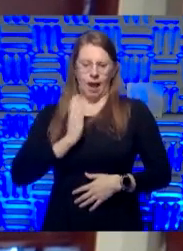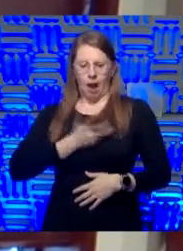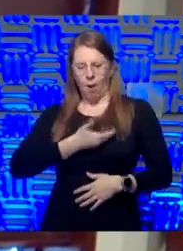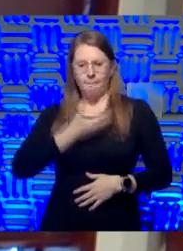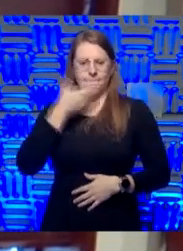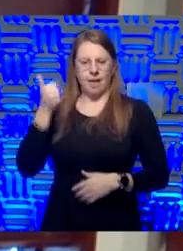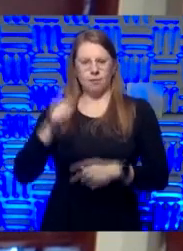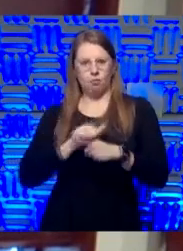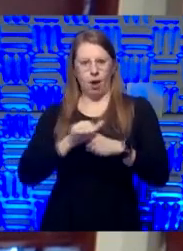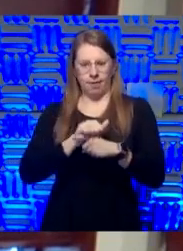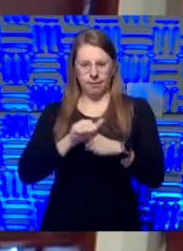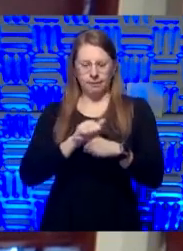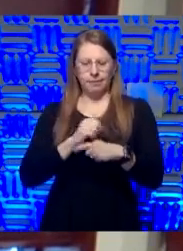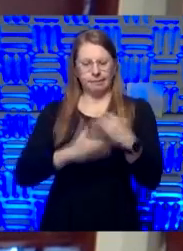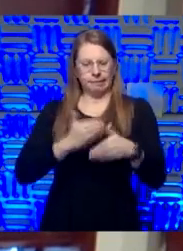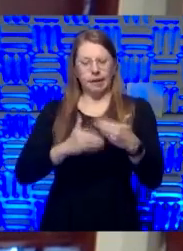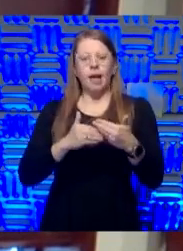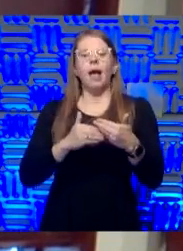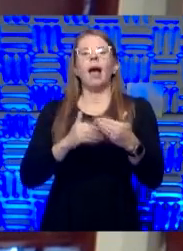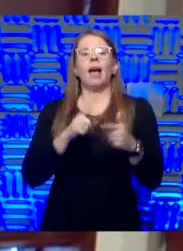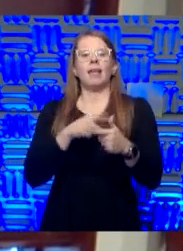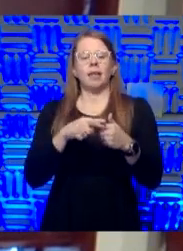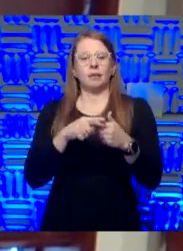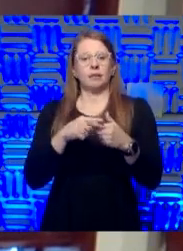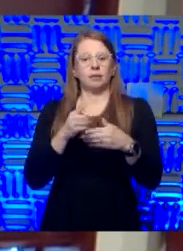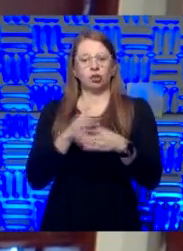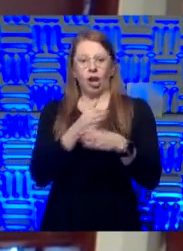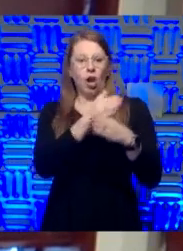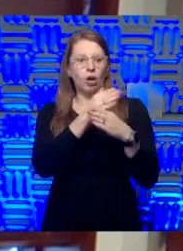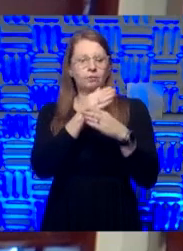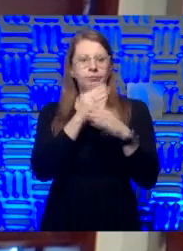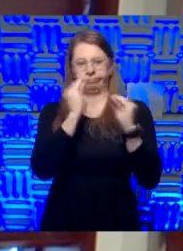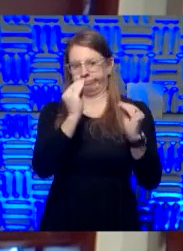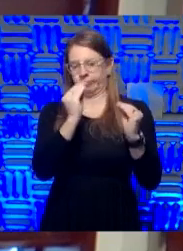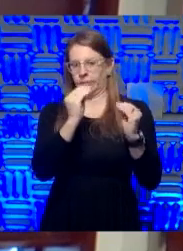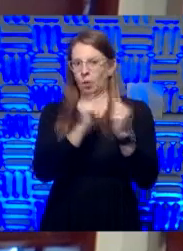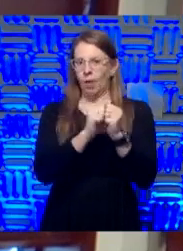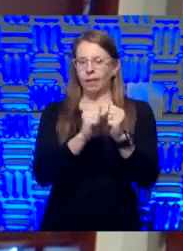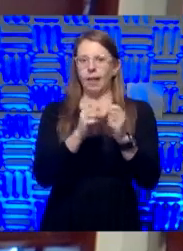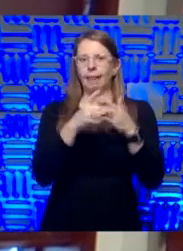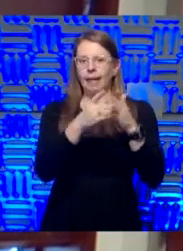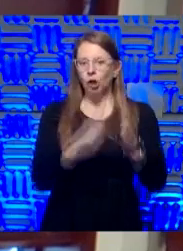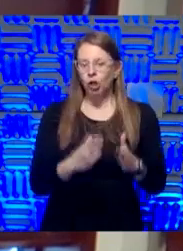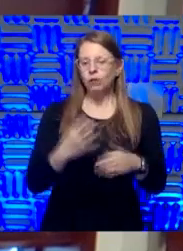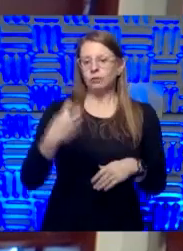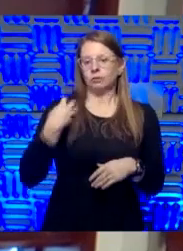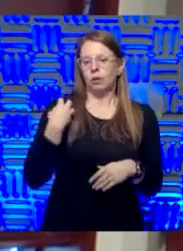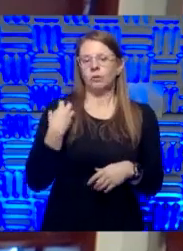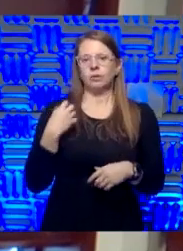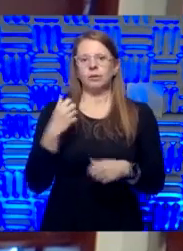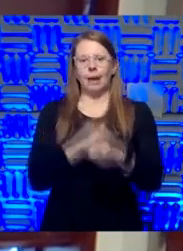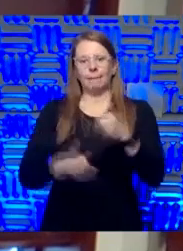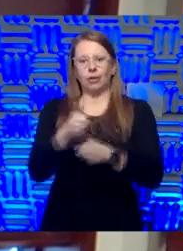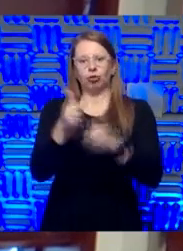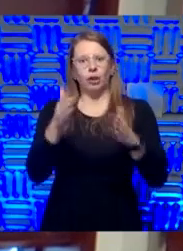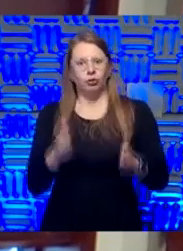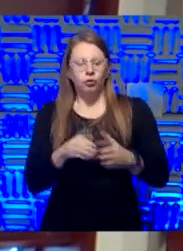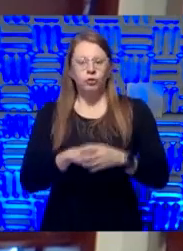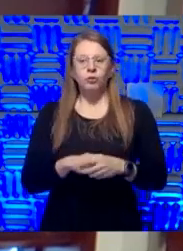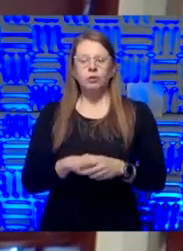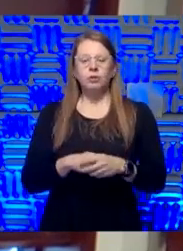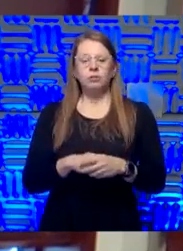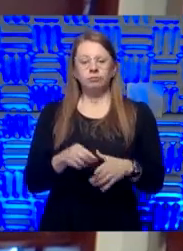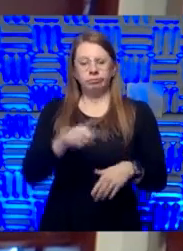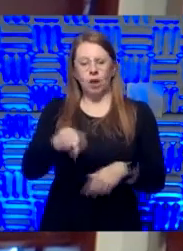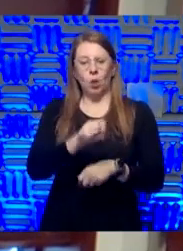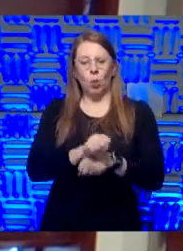that we are able to share that with our school leaders and our school administrators, our coaches that work directly with those students, so